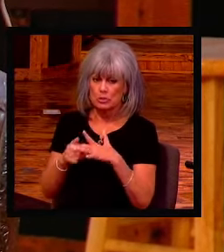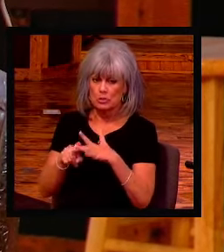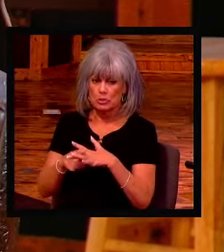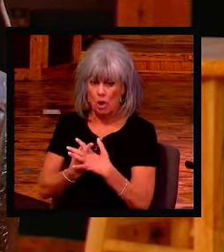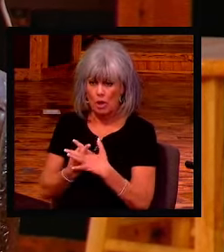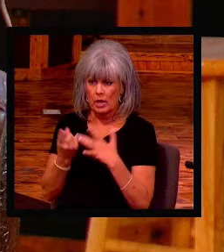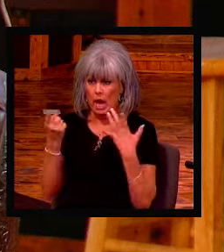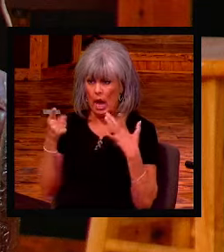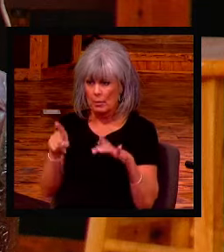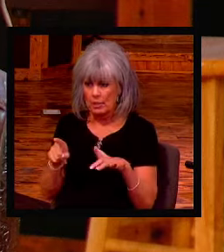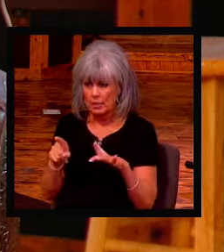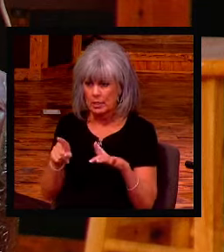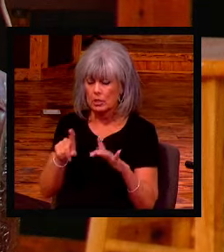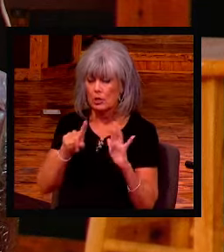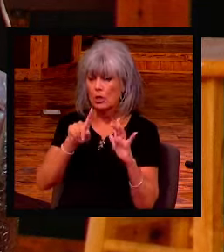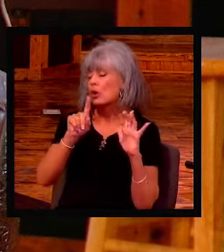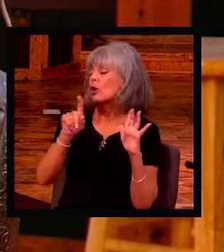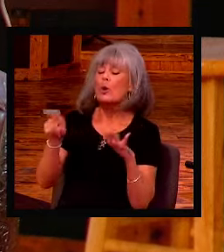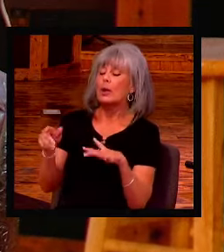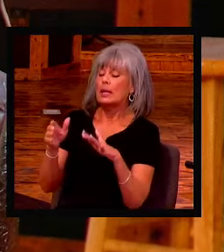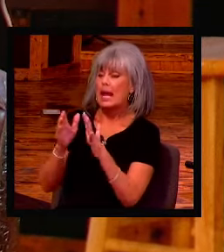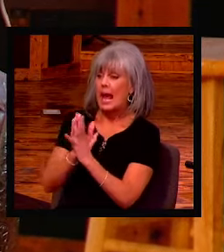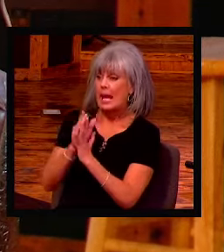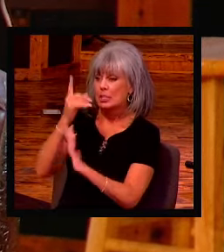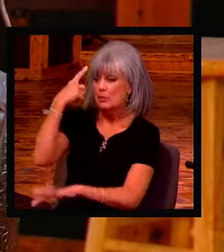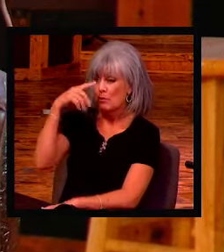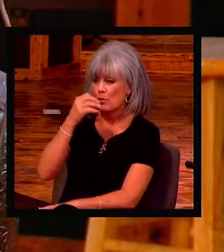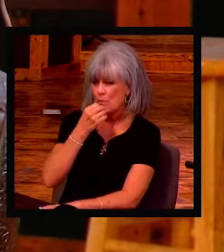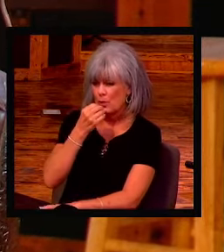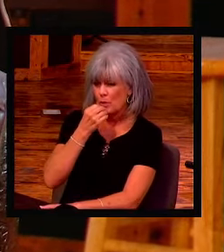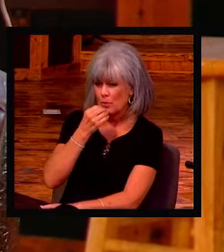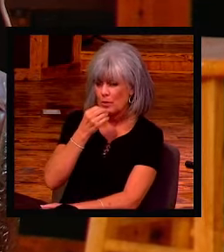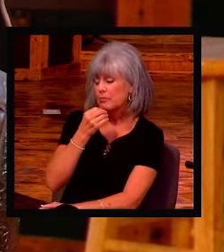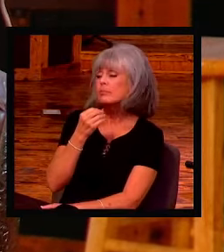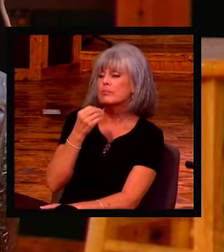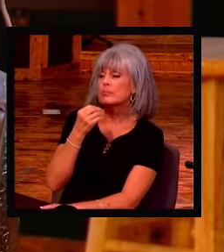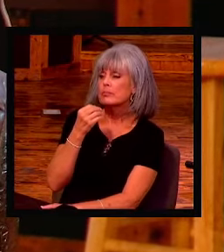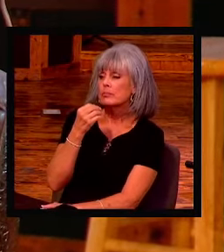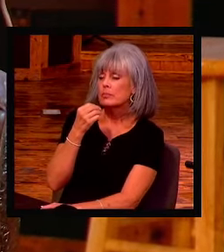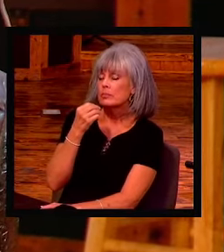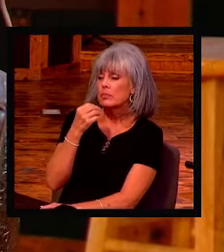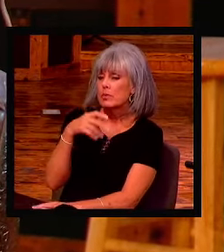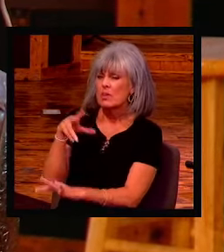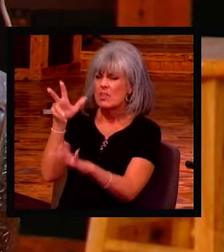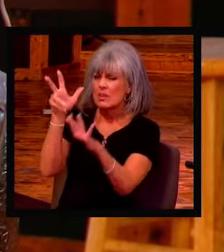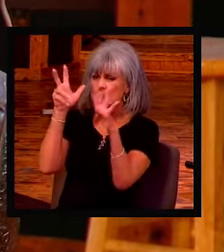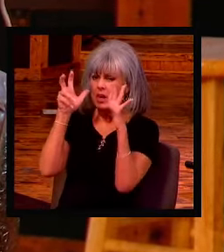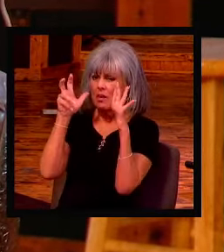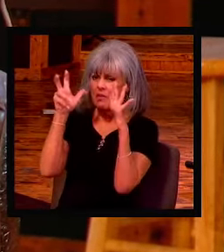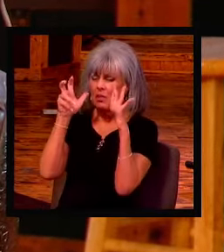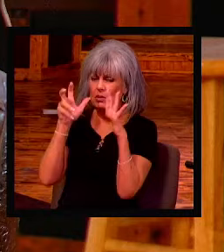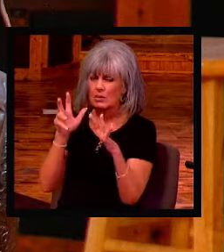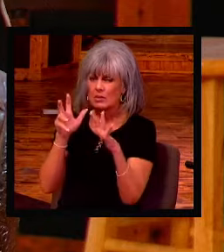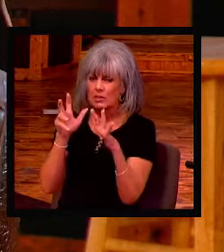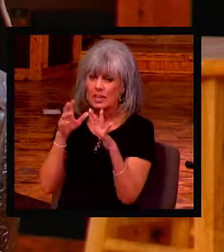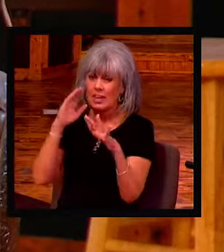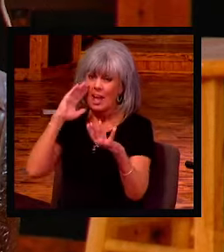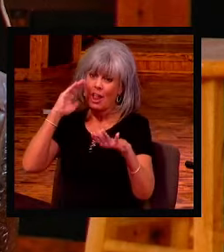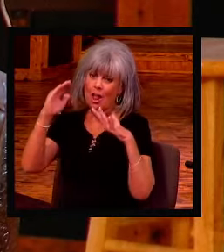food. And they are coming back into your home. And the devil is like, hello.